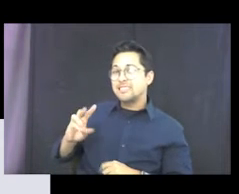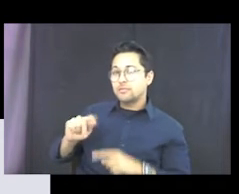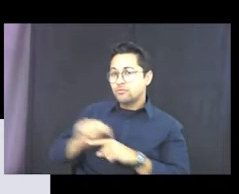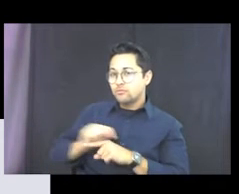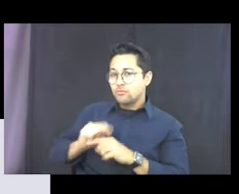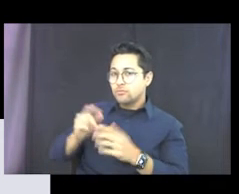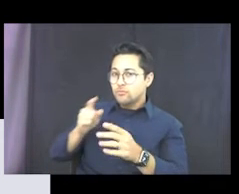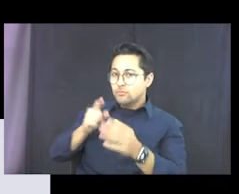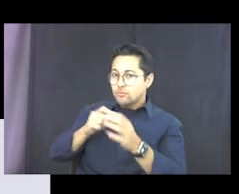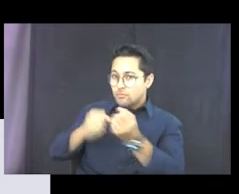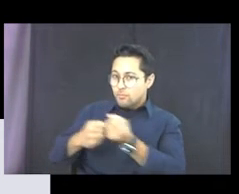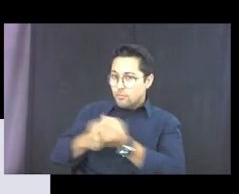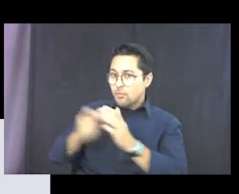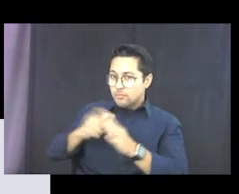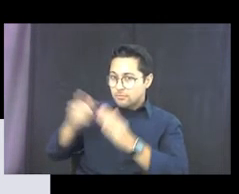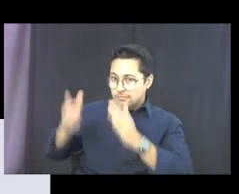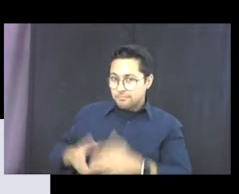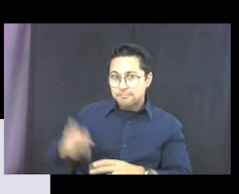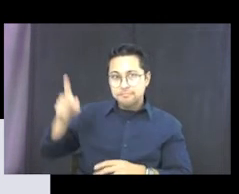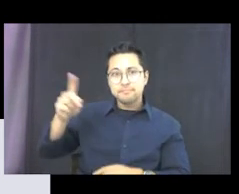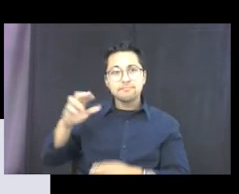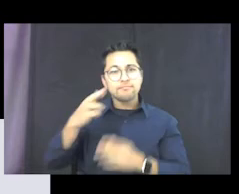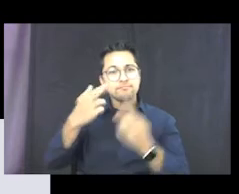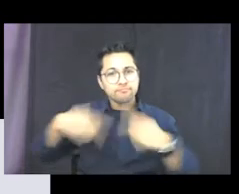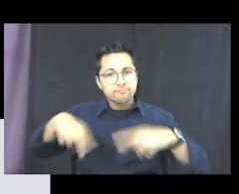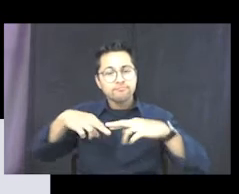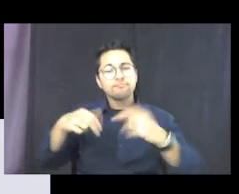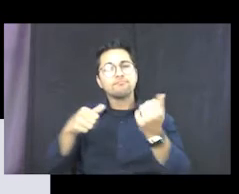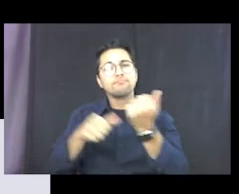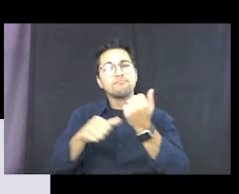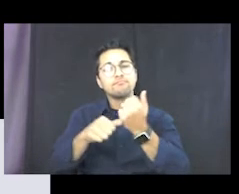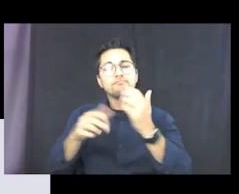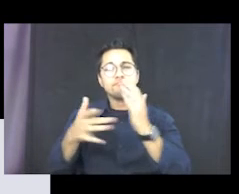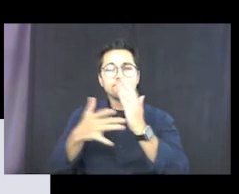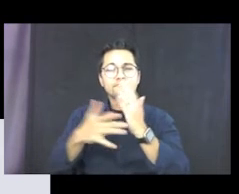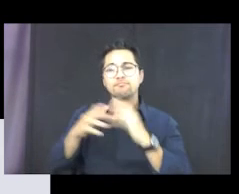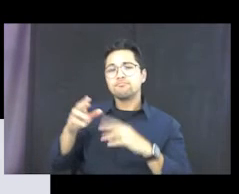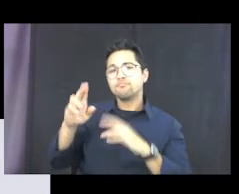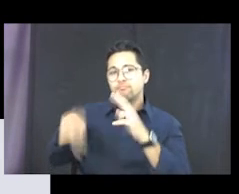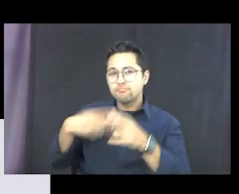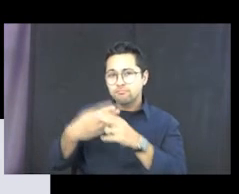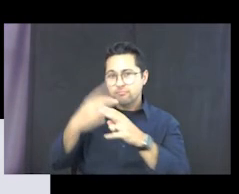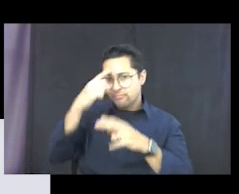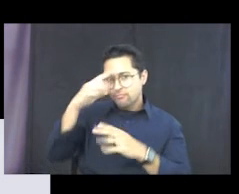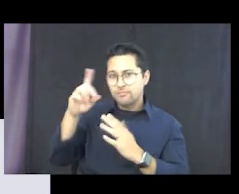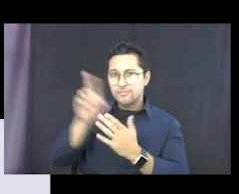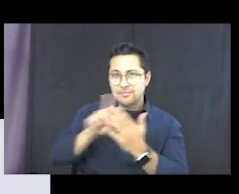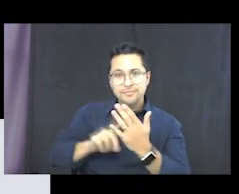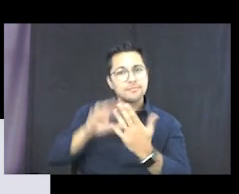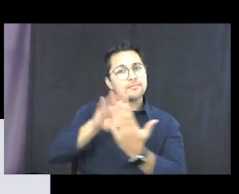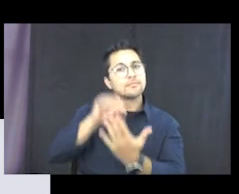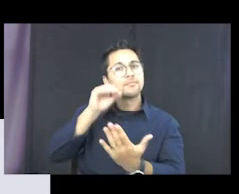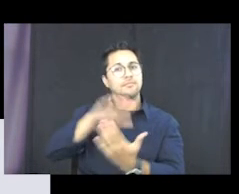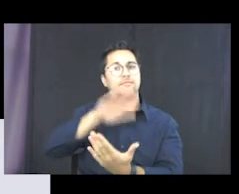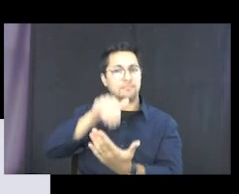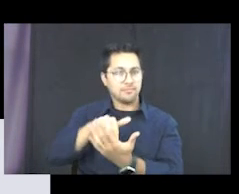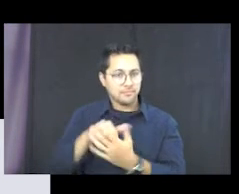support specialists housed at the Regional Assistive Technology and Universal for Design Learning Centers.